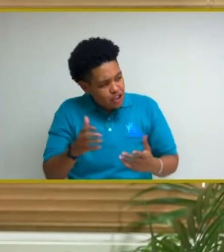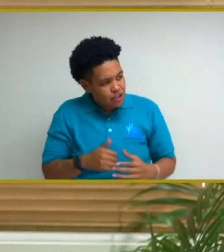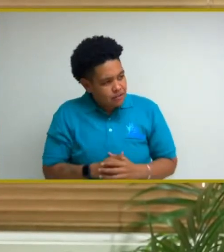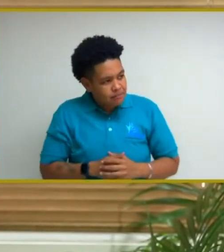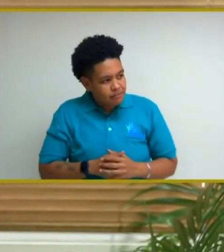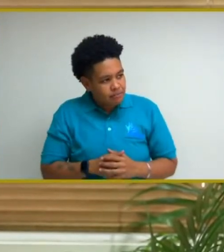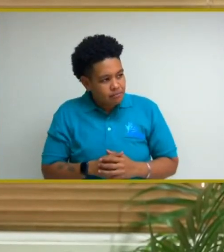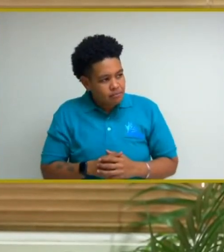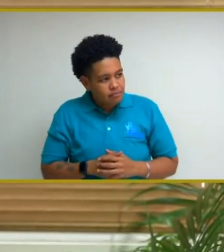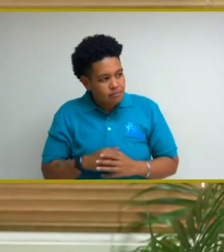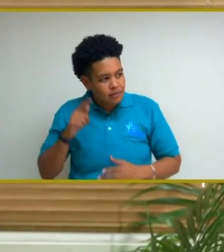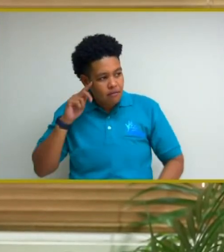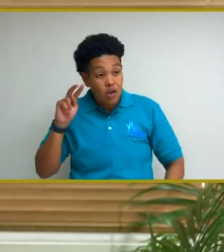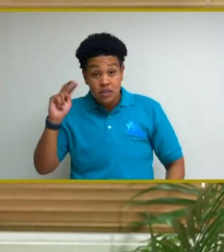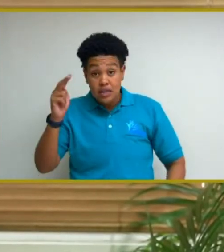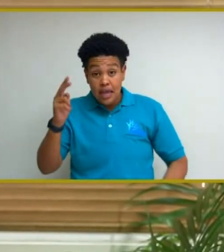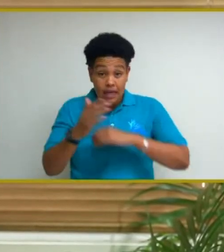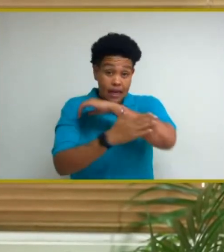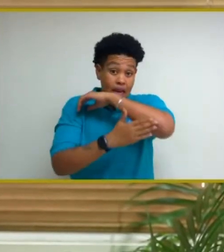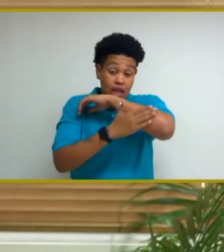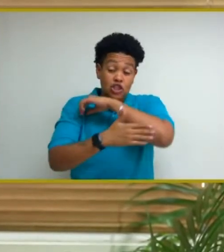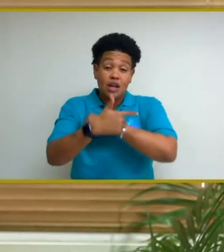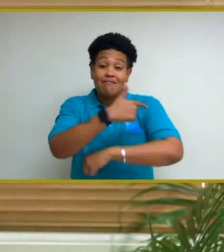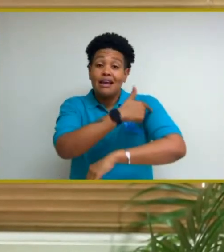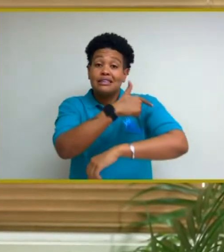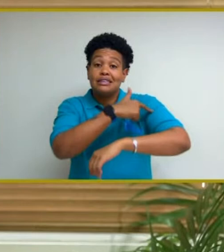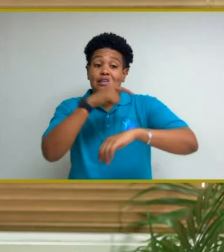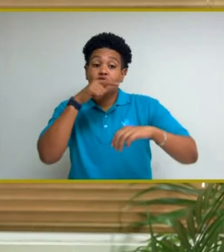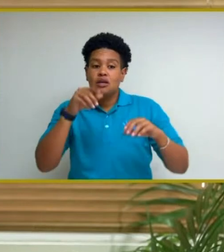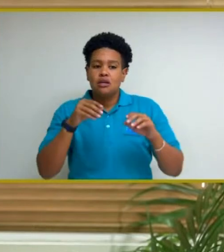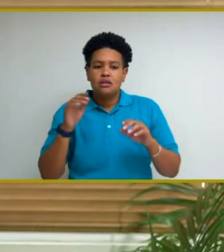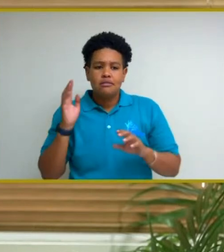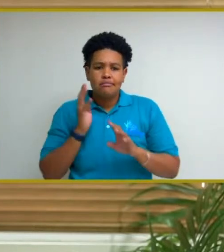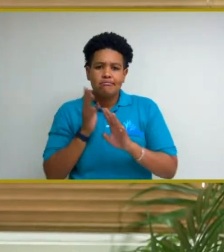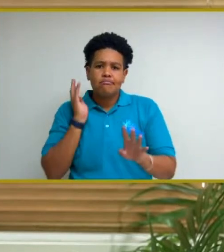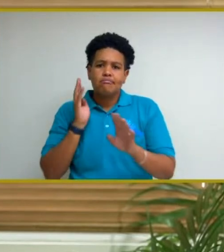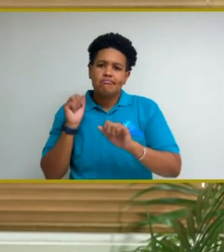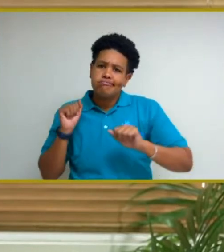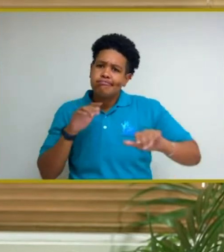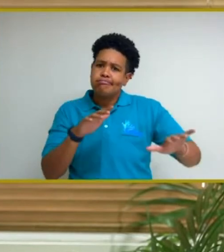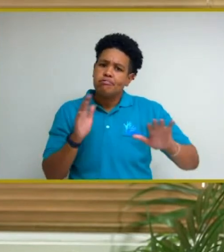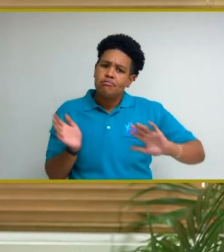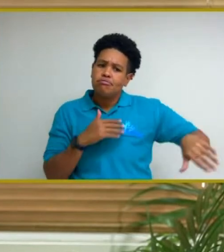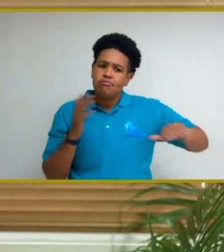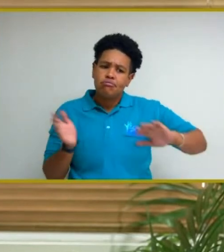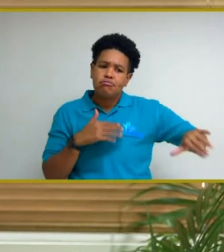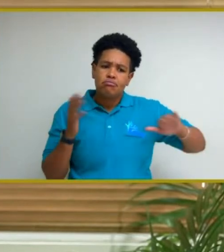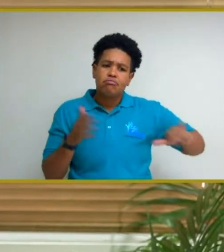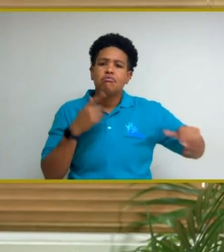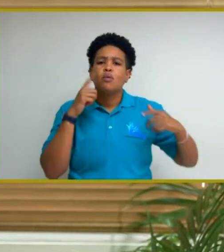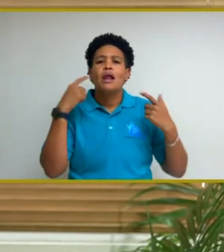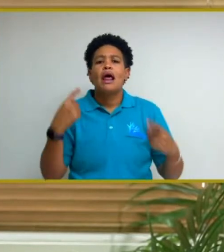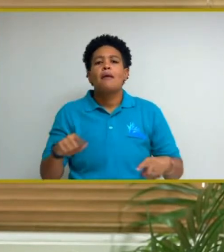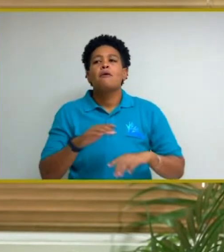national vaccination blitz, will take place on Saturday.